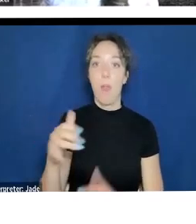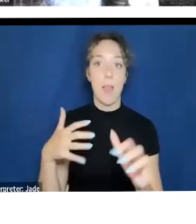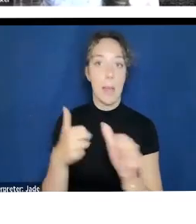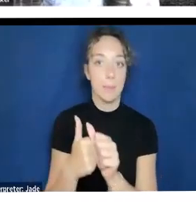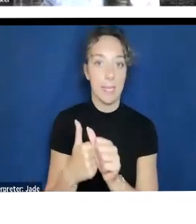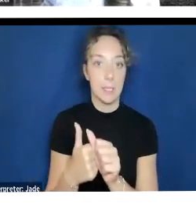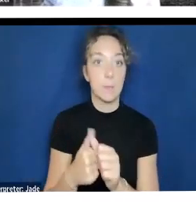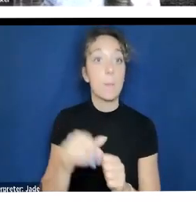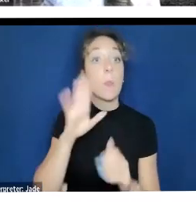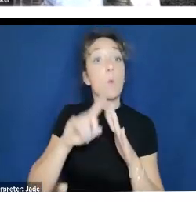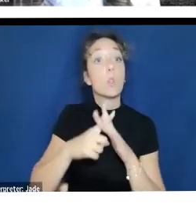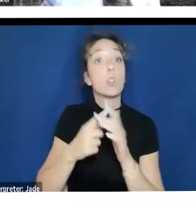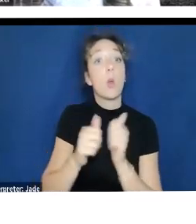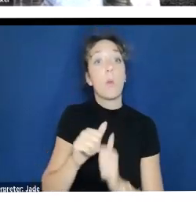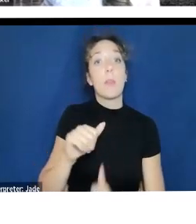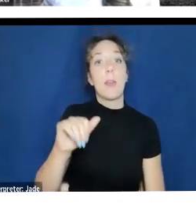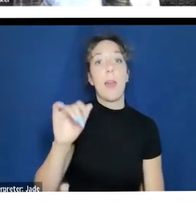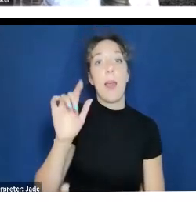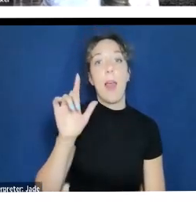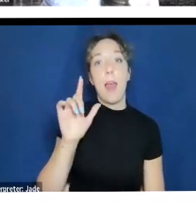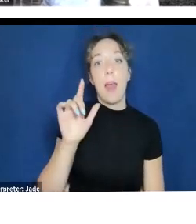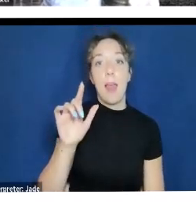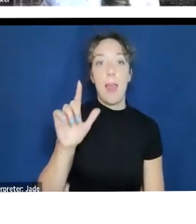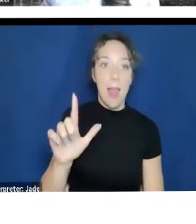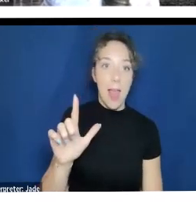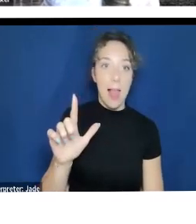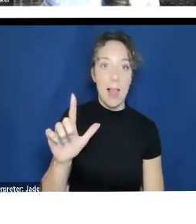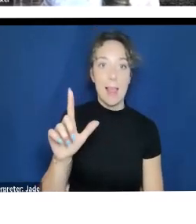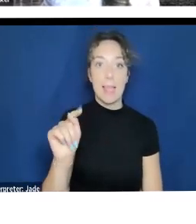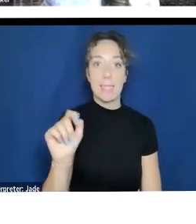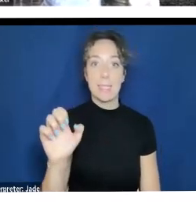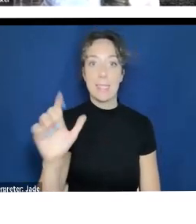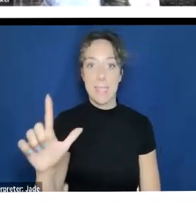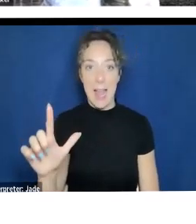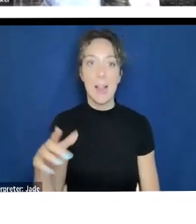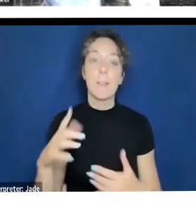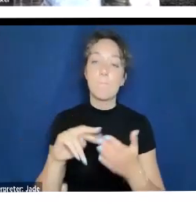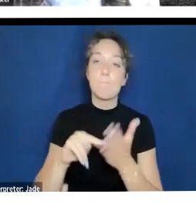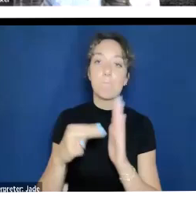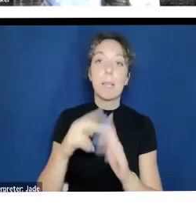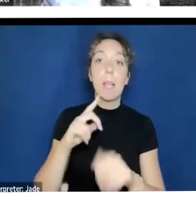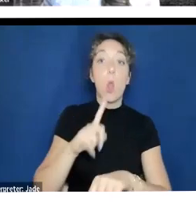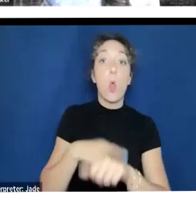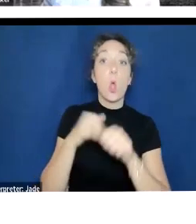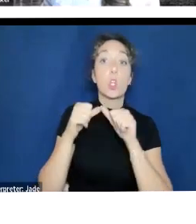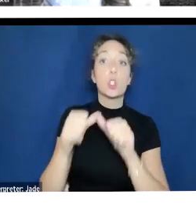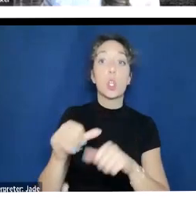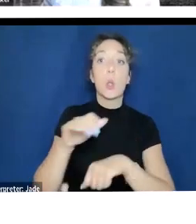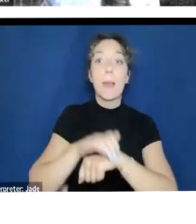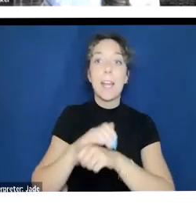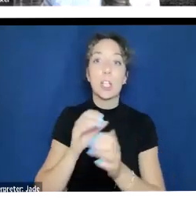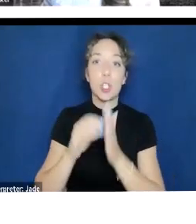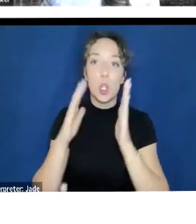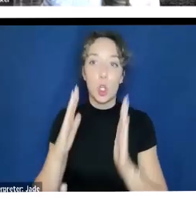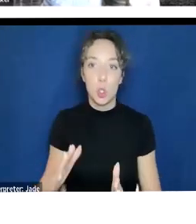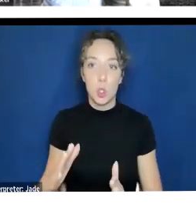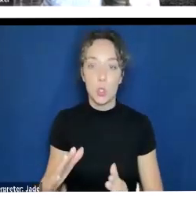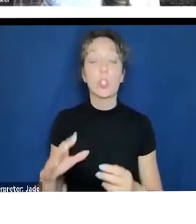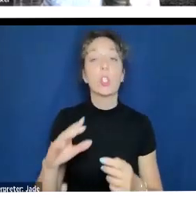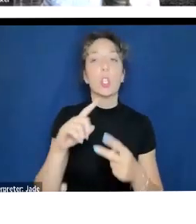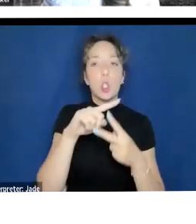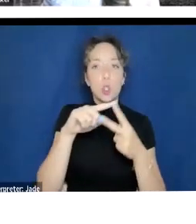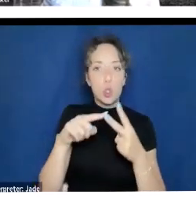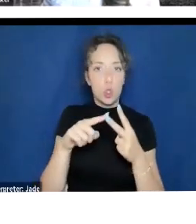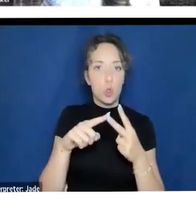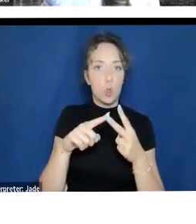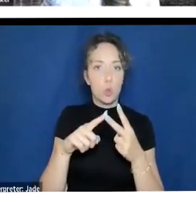we'll start off with LTEL, or long-term English learners. There are two noticeable